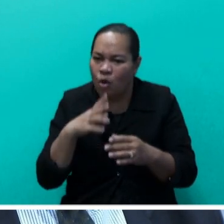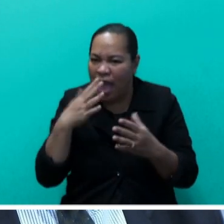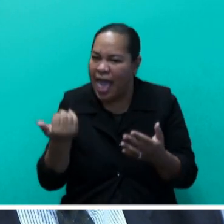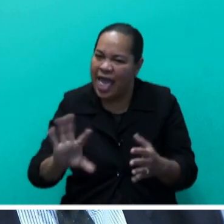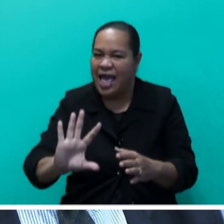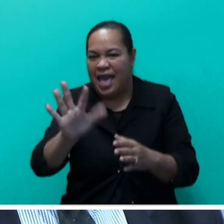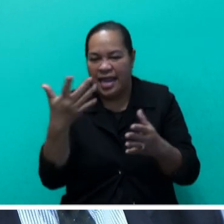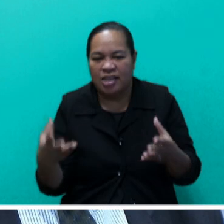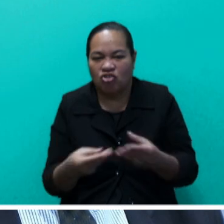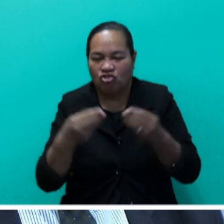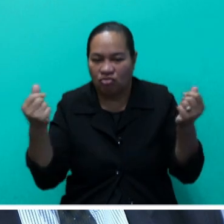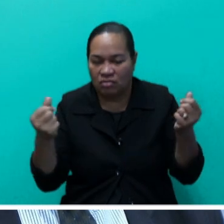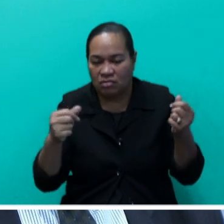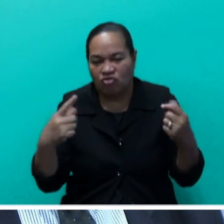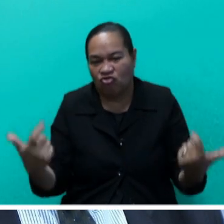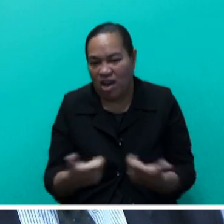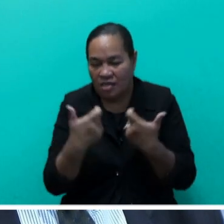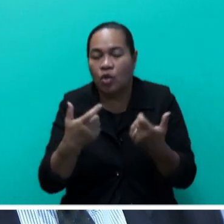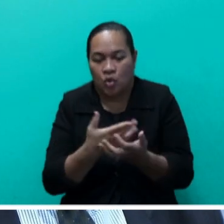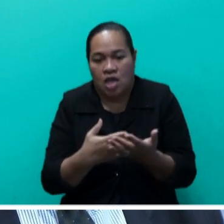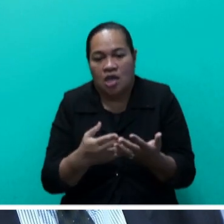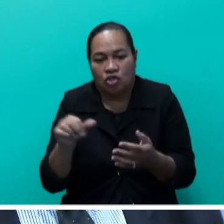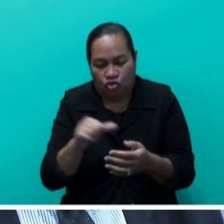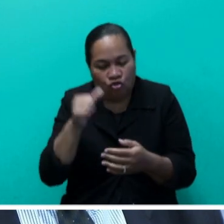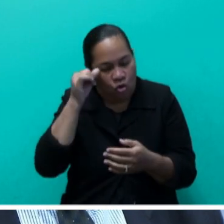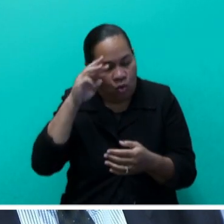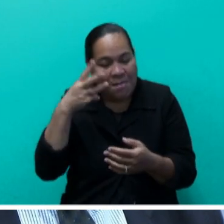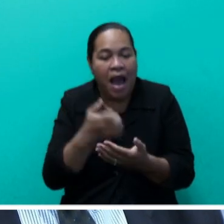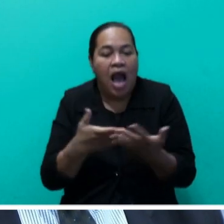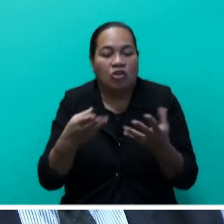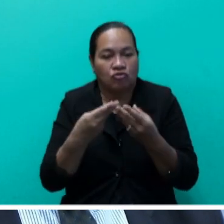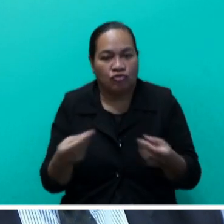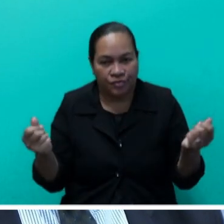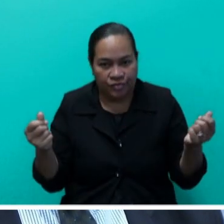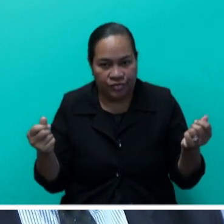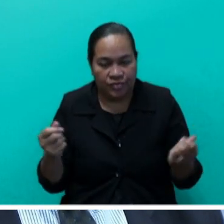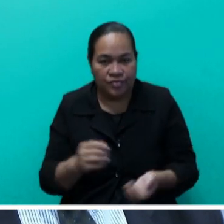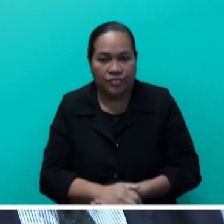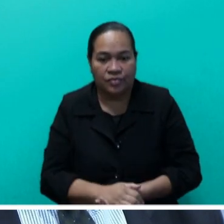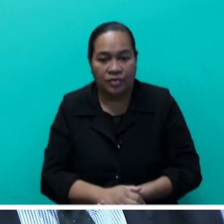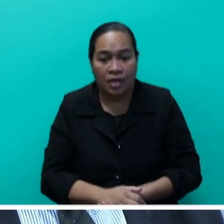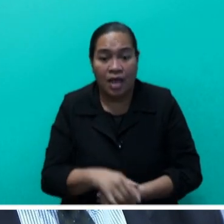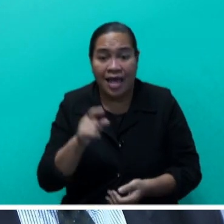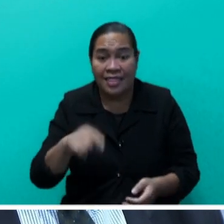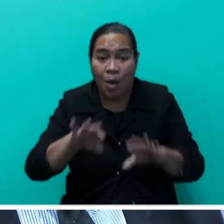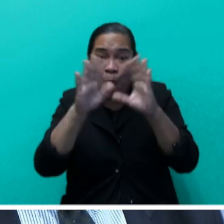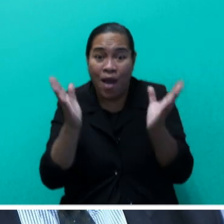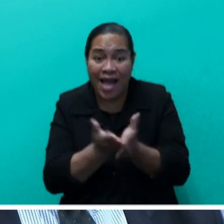that may affect our national sport and its representatives. On the World Cup